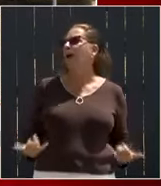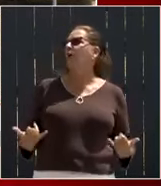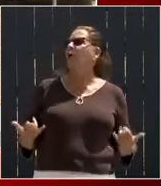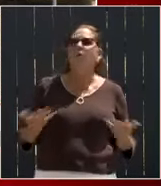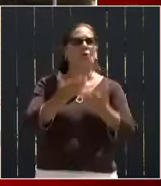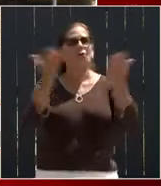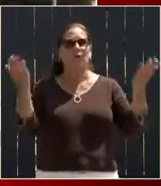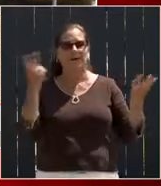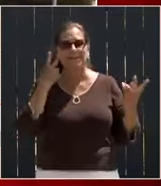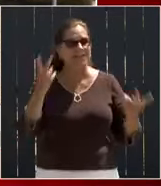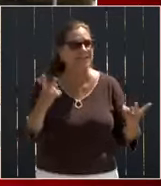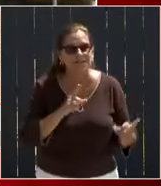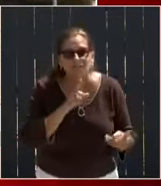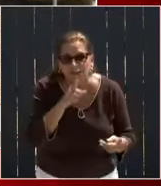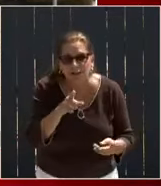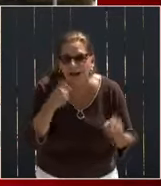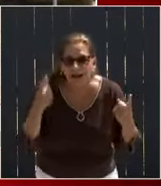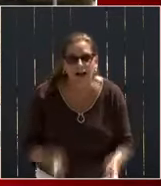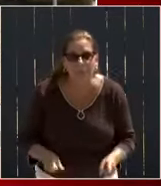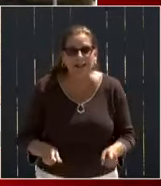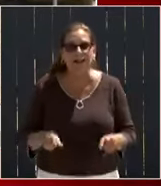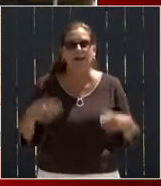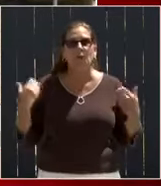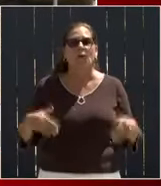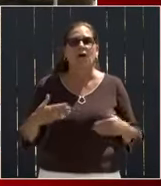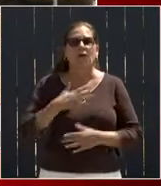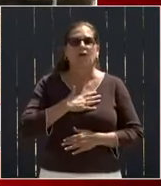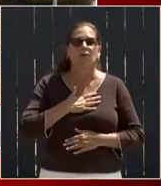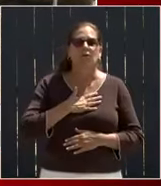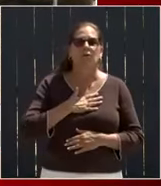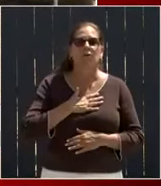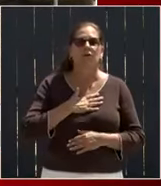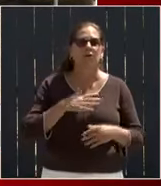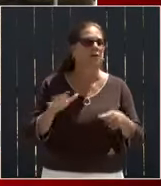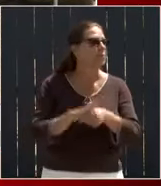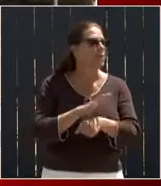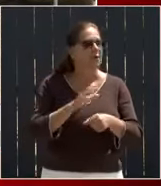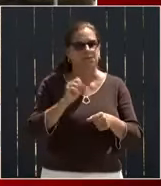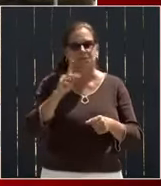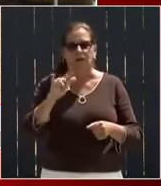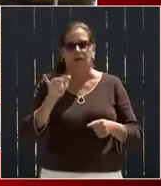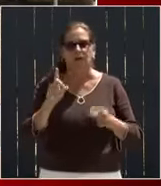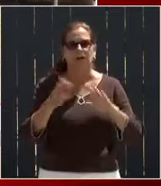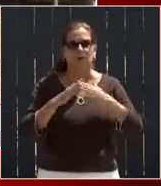accomplishments and the success of a completed Skyland Town Center. Thank you.